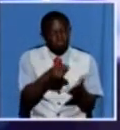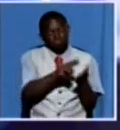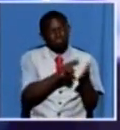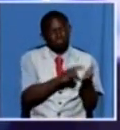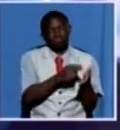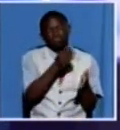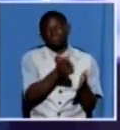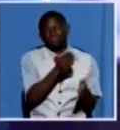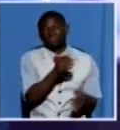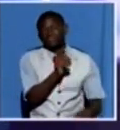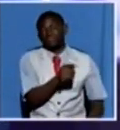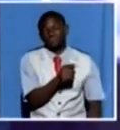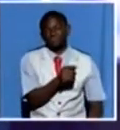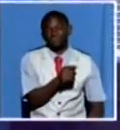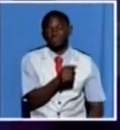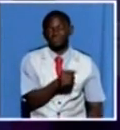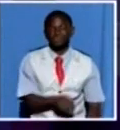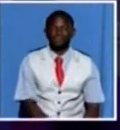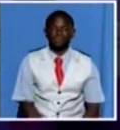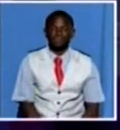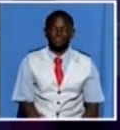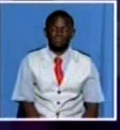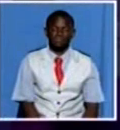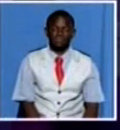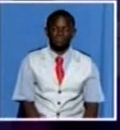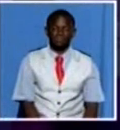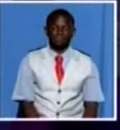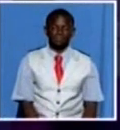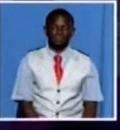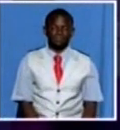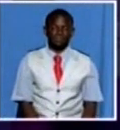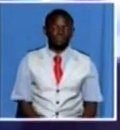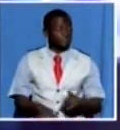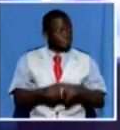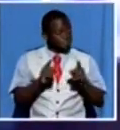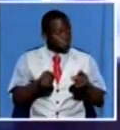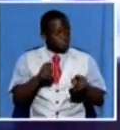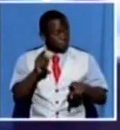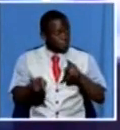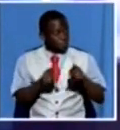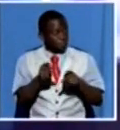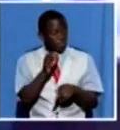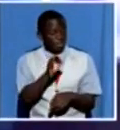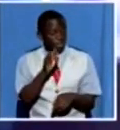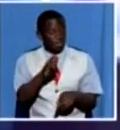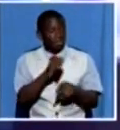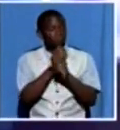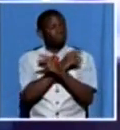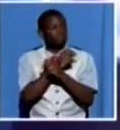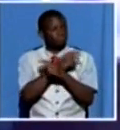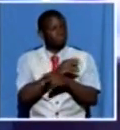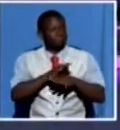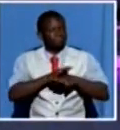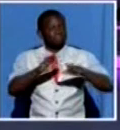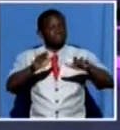elements that wants to cause paralysis in government operations. If you ignore social media, isn't that at your own peril? Look, if you're not going to give facts